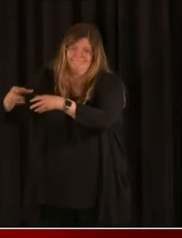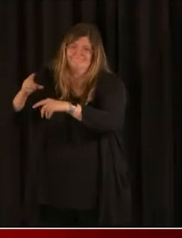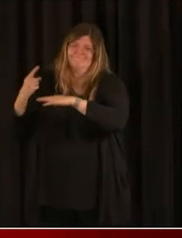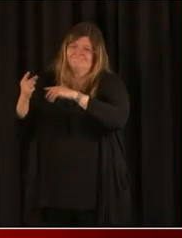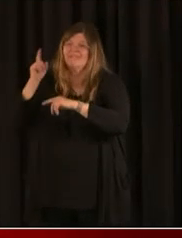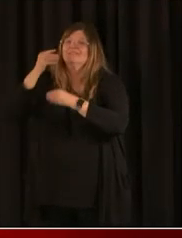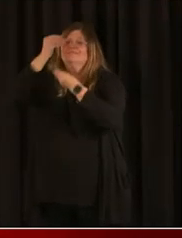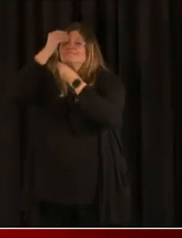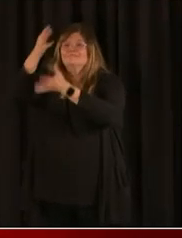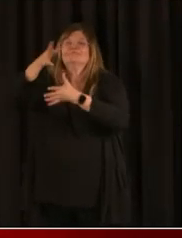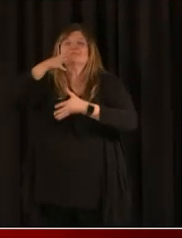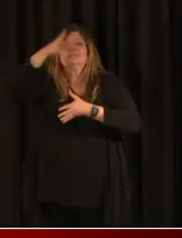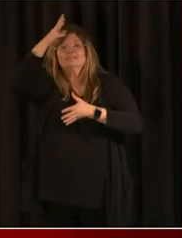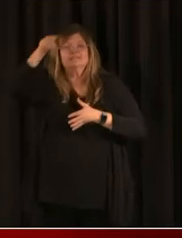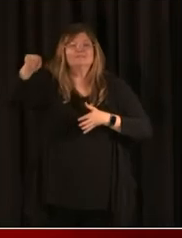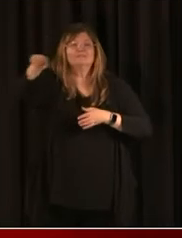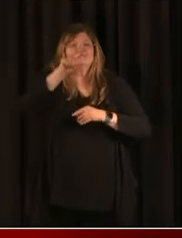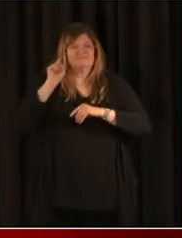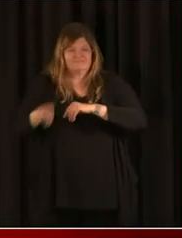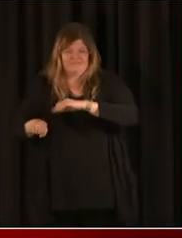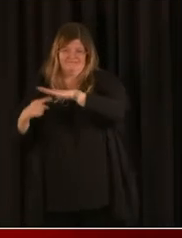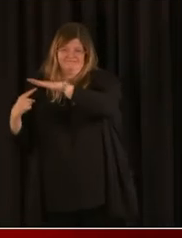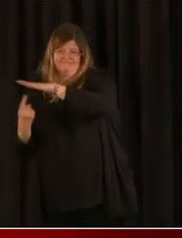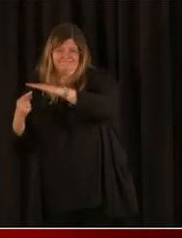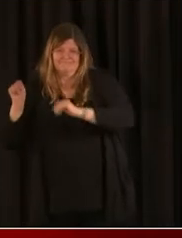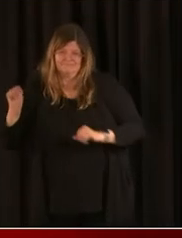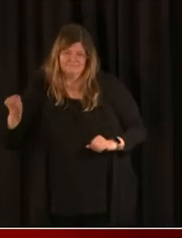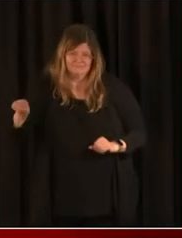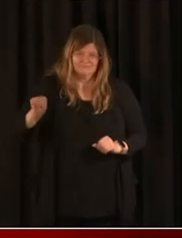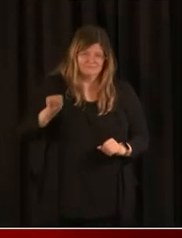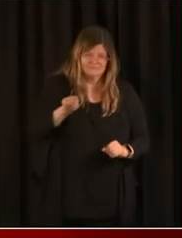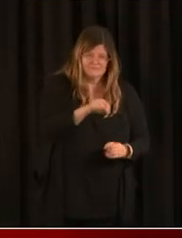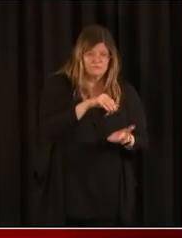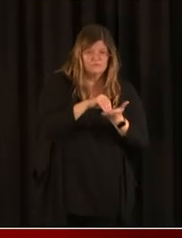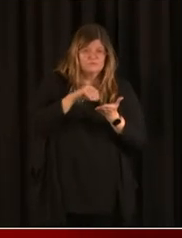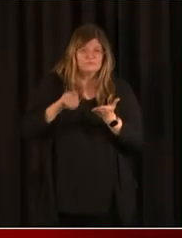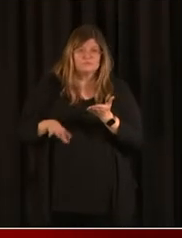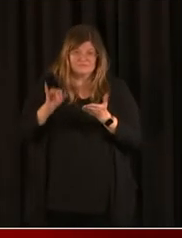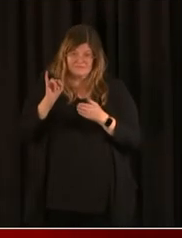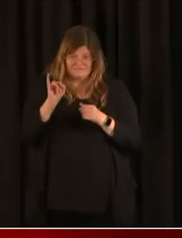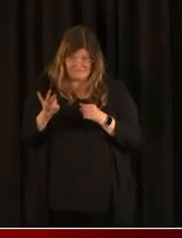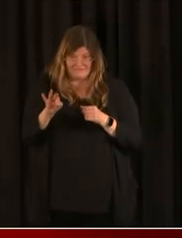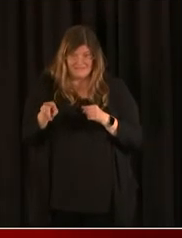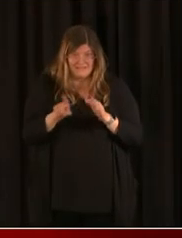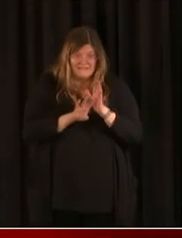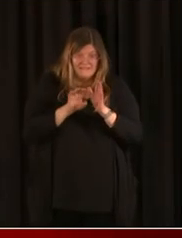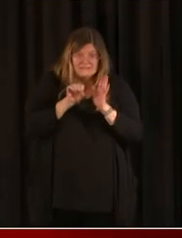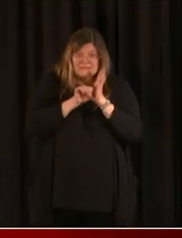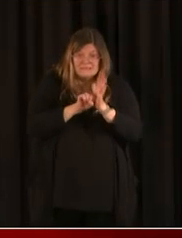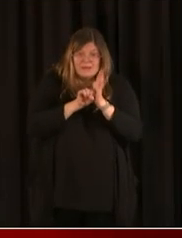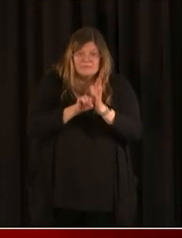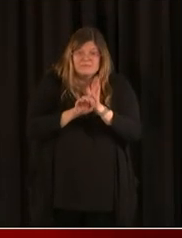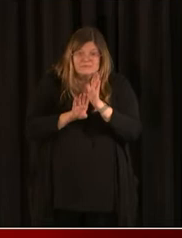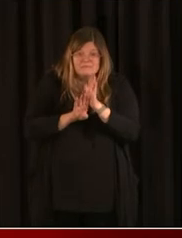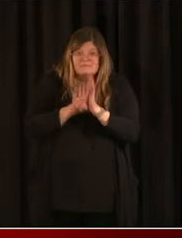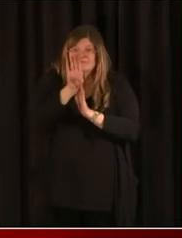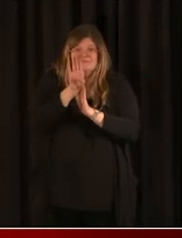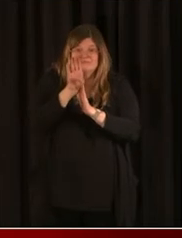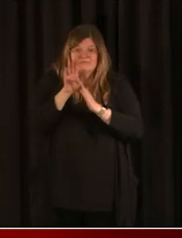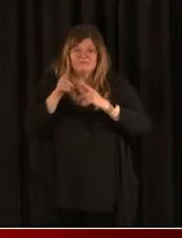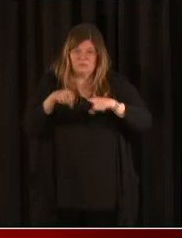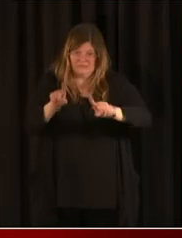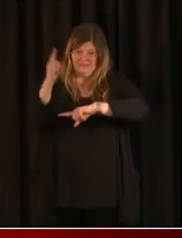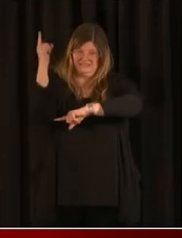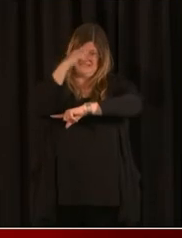For school staff members, if they develop symptoms during the school day, we are able to contact DC Health, who will send a